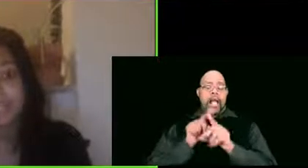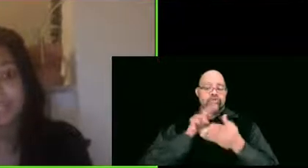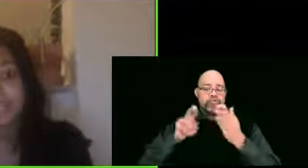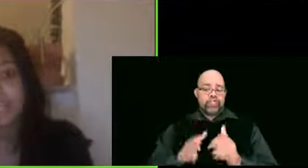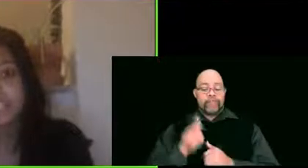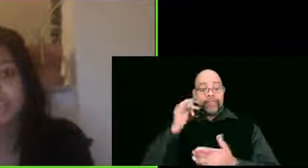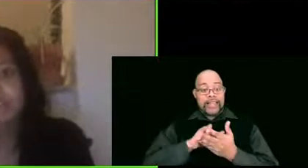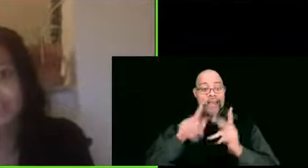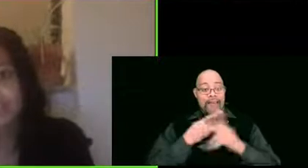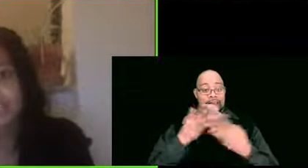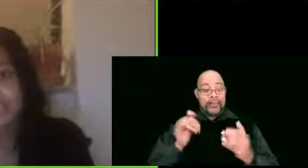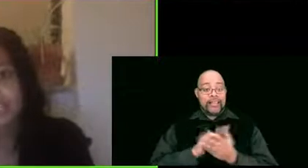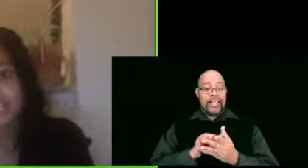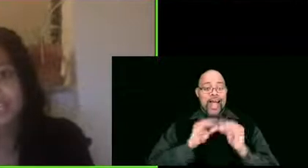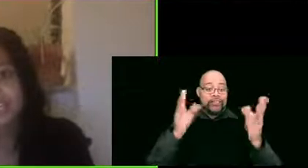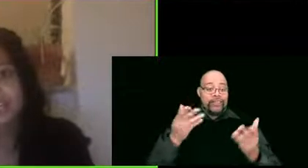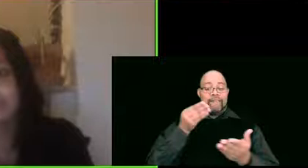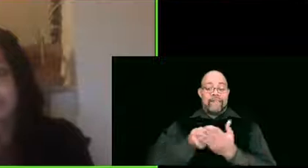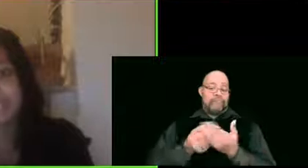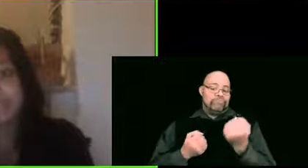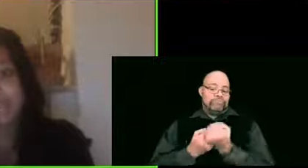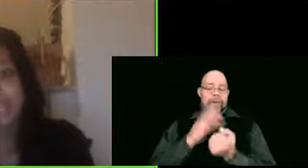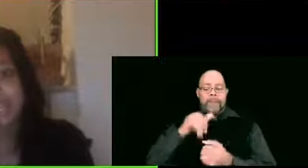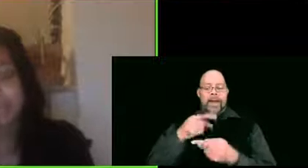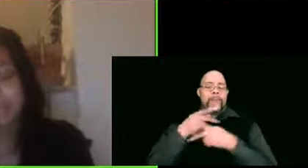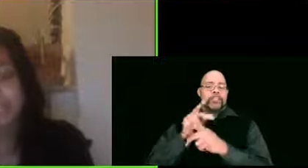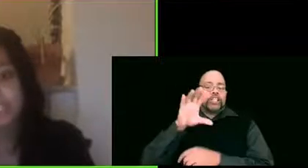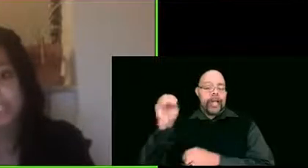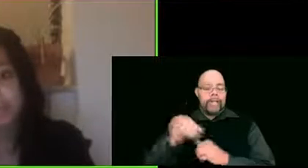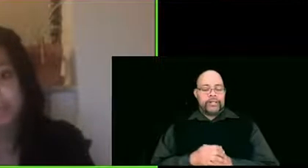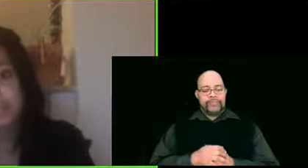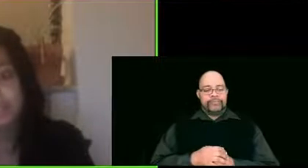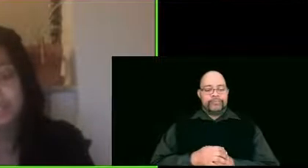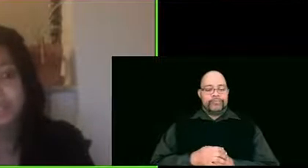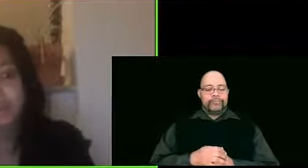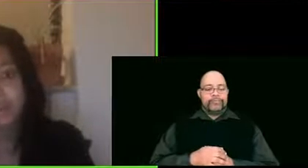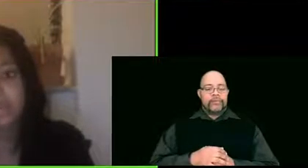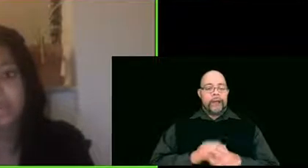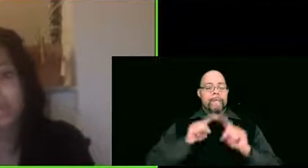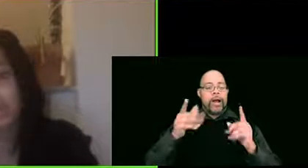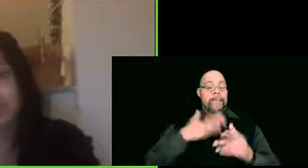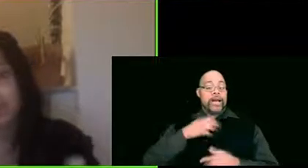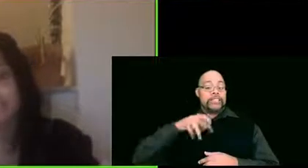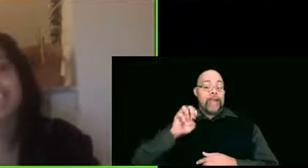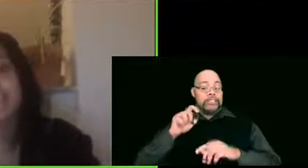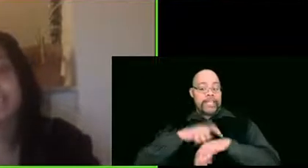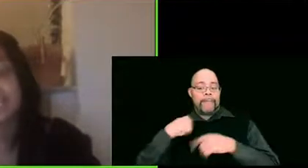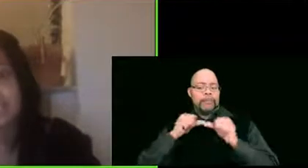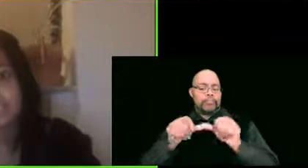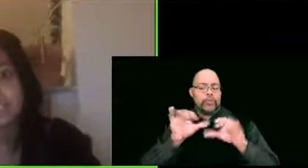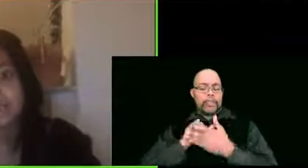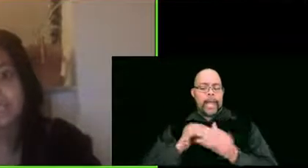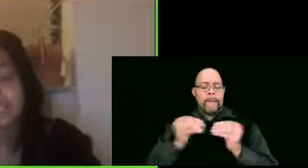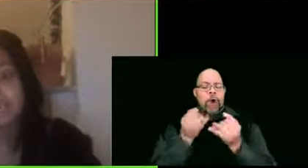researcher. So for that kind of thing, it's obviously funded by the production company. So, but in my spare time,